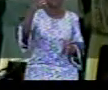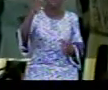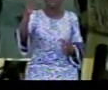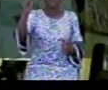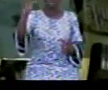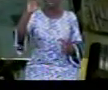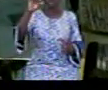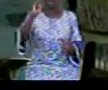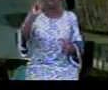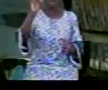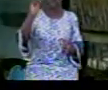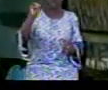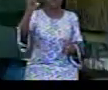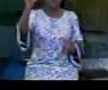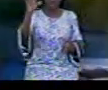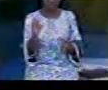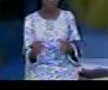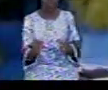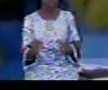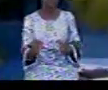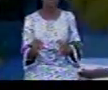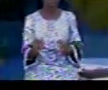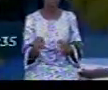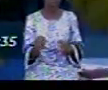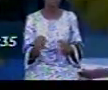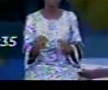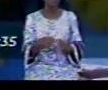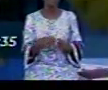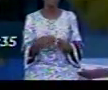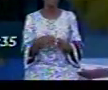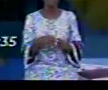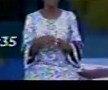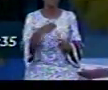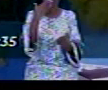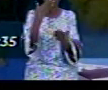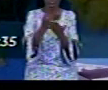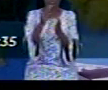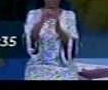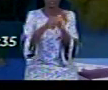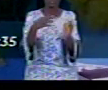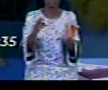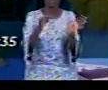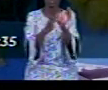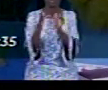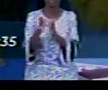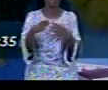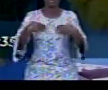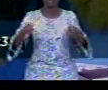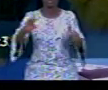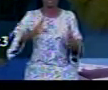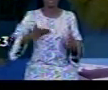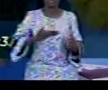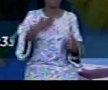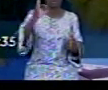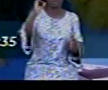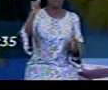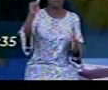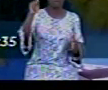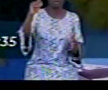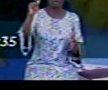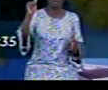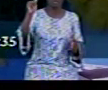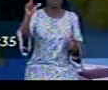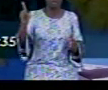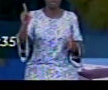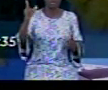at this verse of scripture, Acts of the Apostles, chapter 10, reading from verse 38. Acts chapter